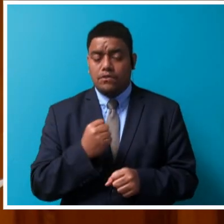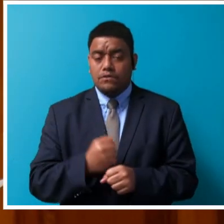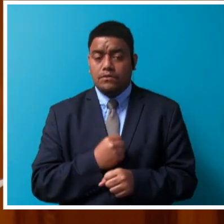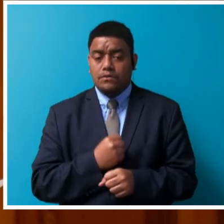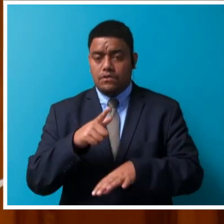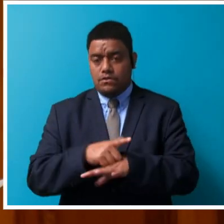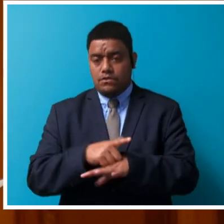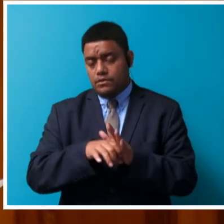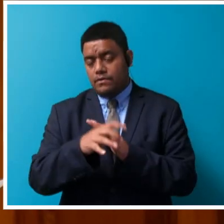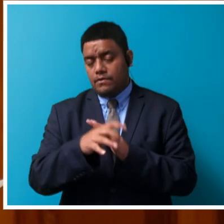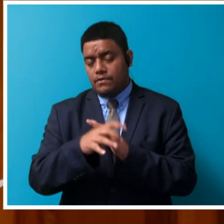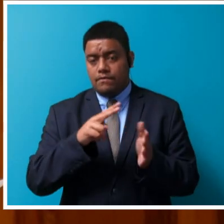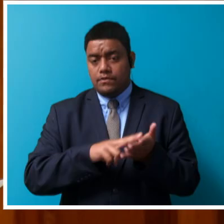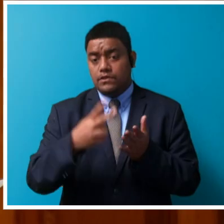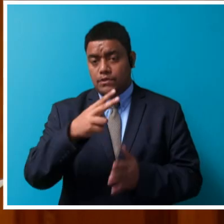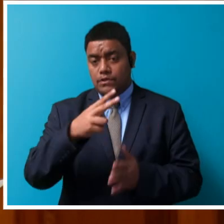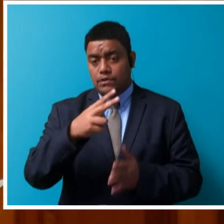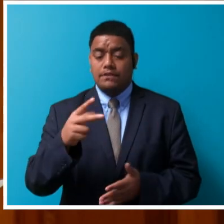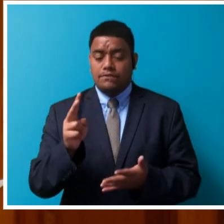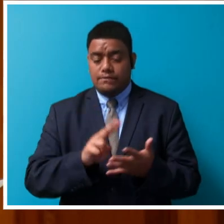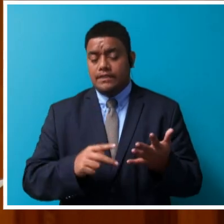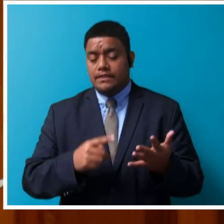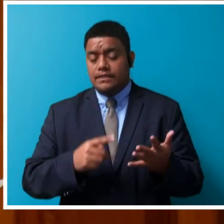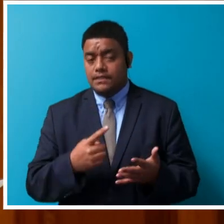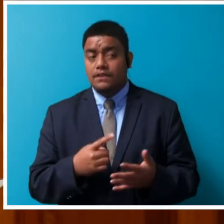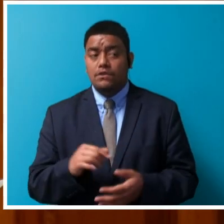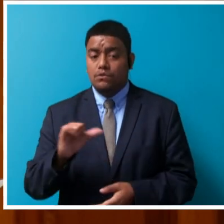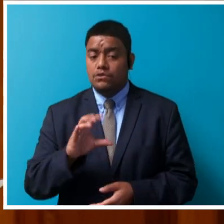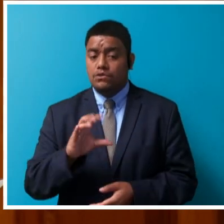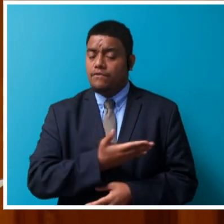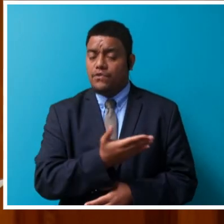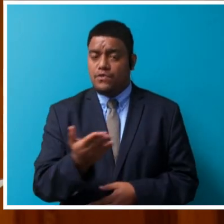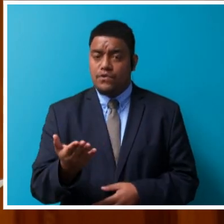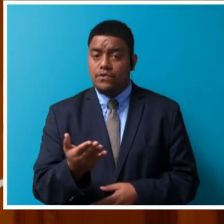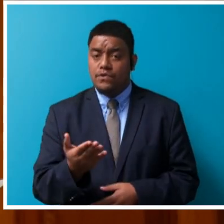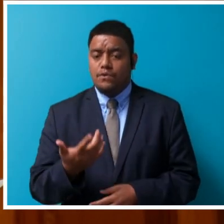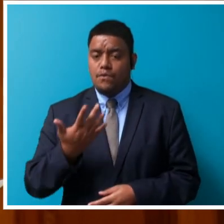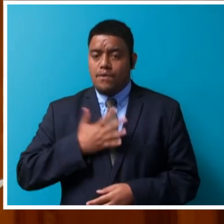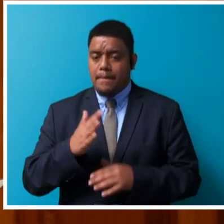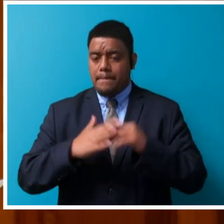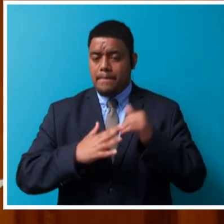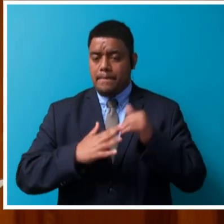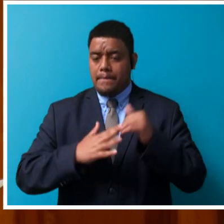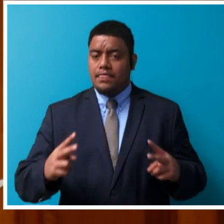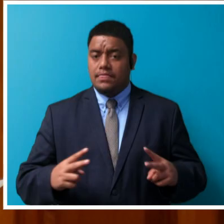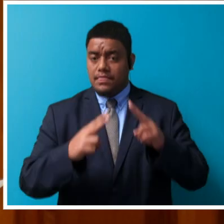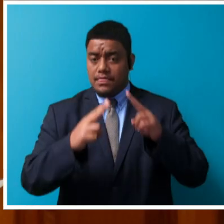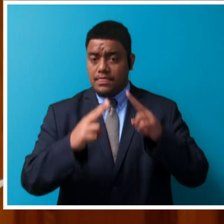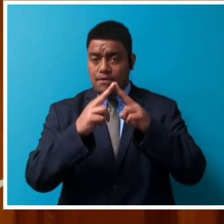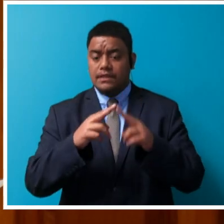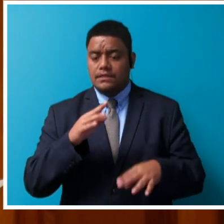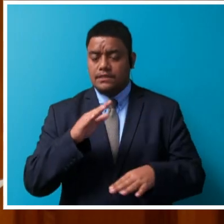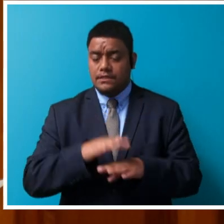Luke chapter 14, verse 28, which reads, "For which of you, intending to build a tower, sitteth not